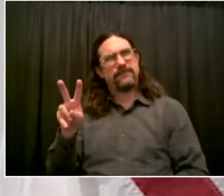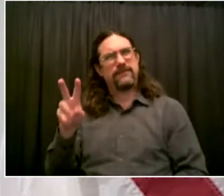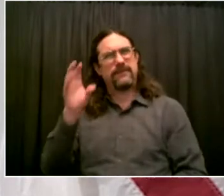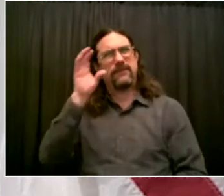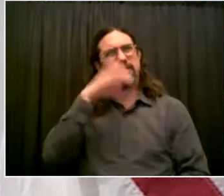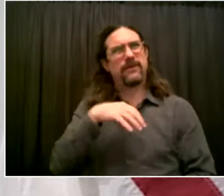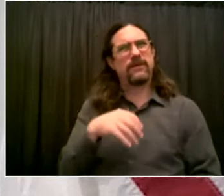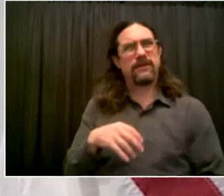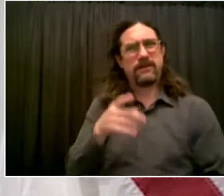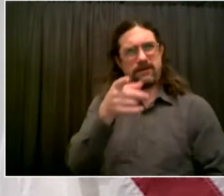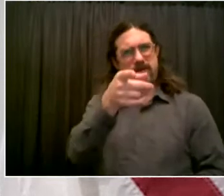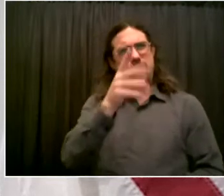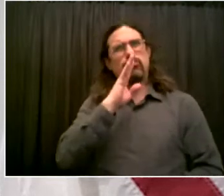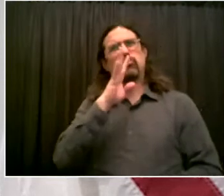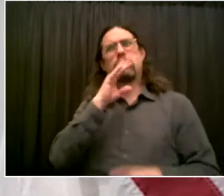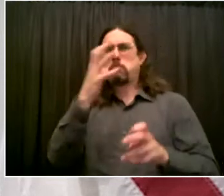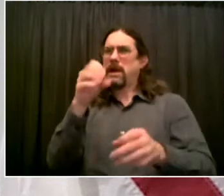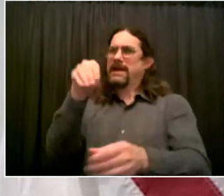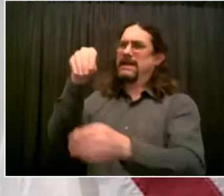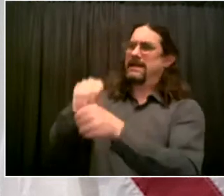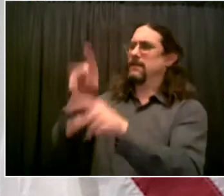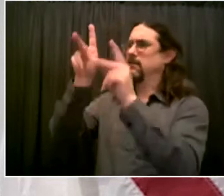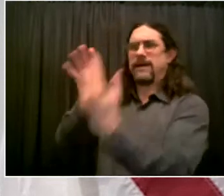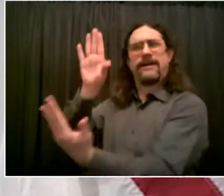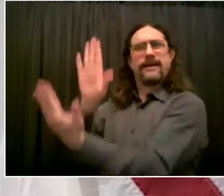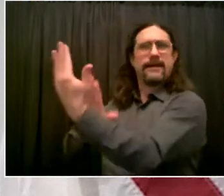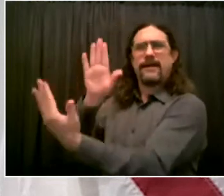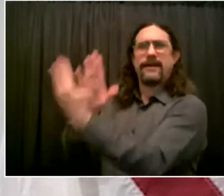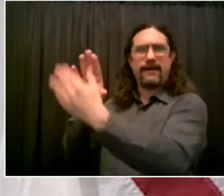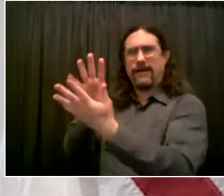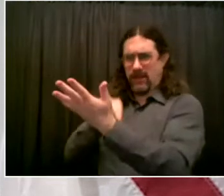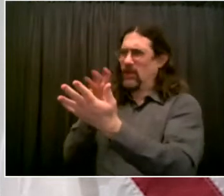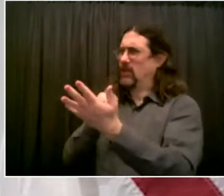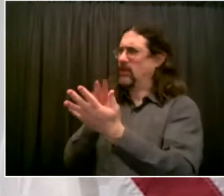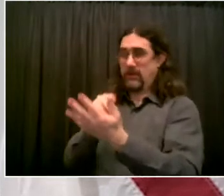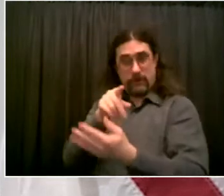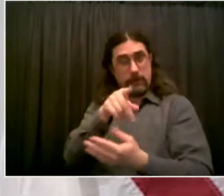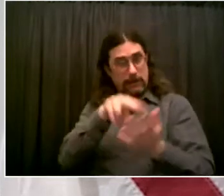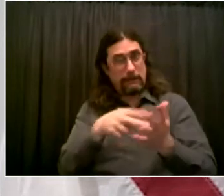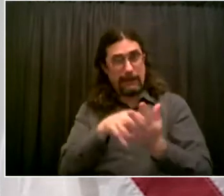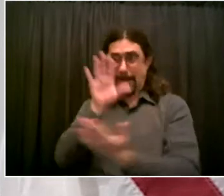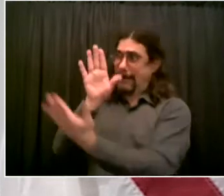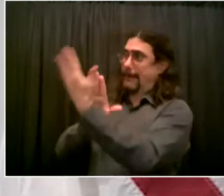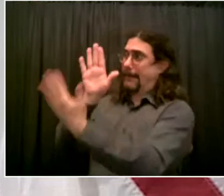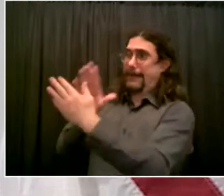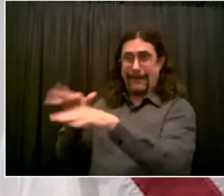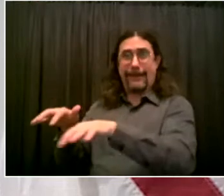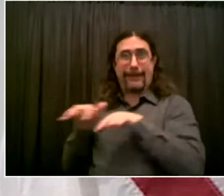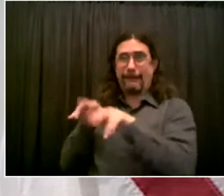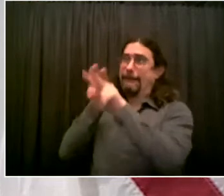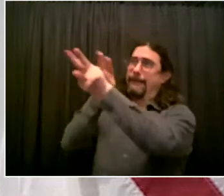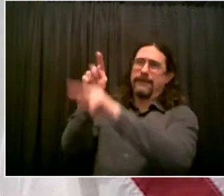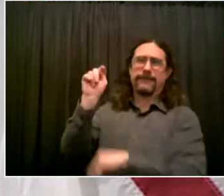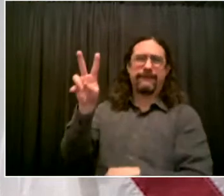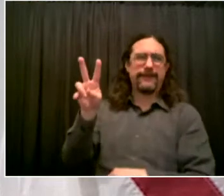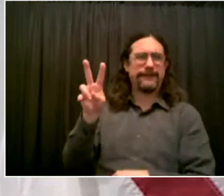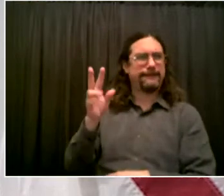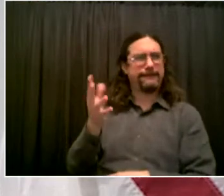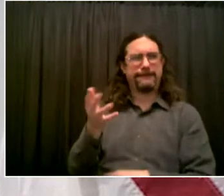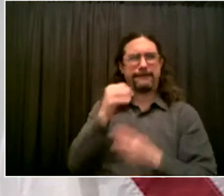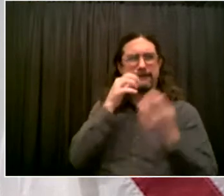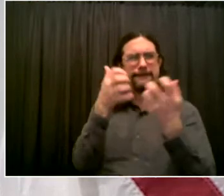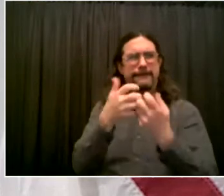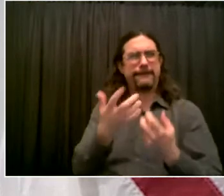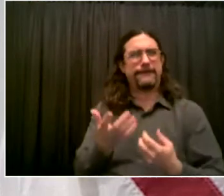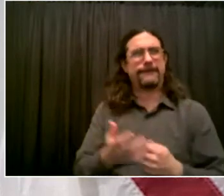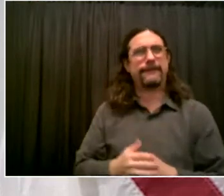are going to do either 5-day-a-week instruction for all their kids or for most of their kids. And they're going to prioritize where that's